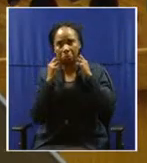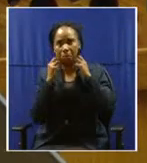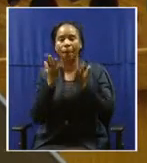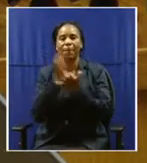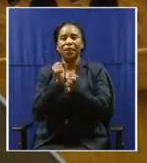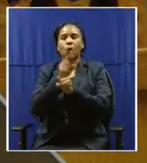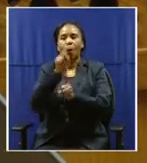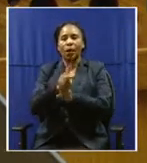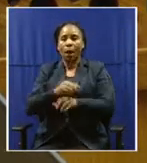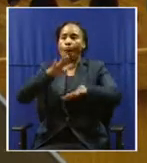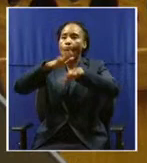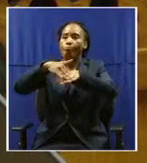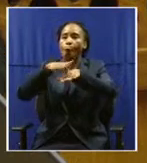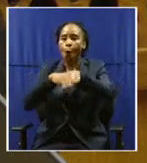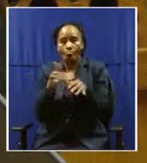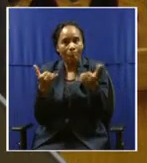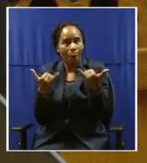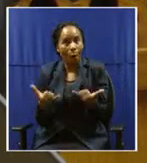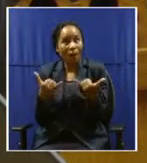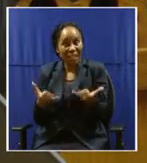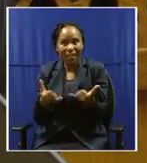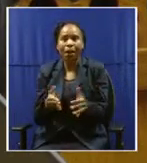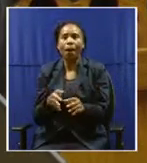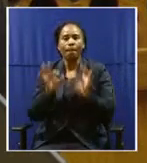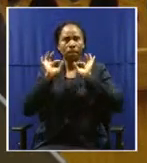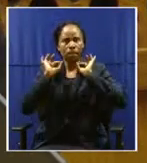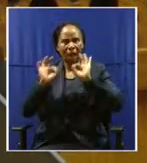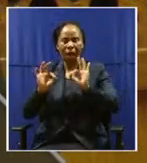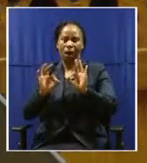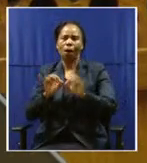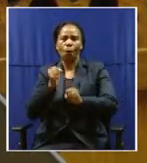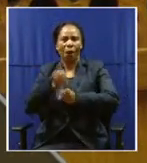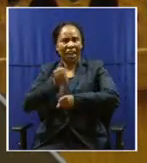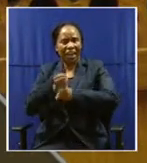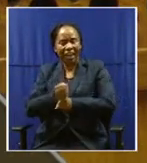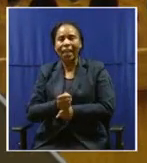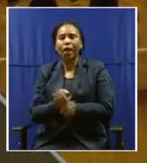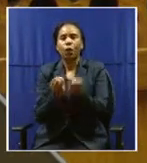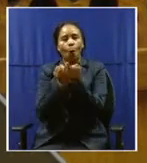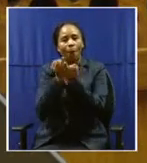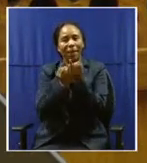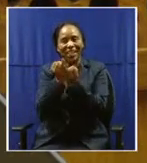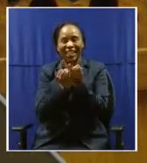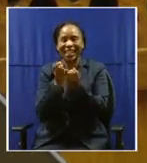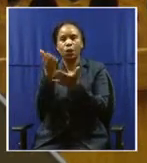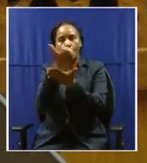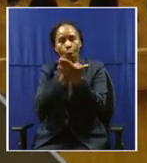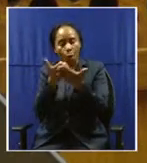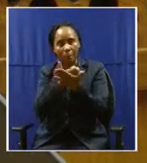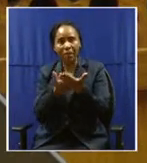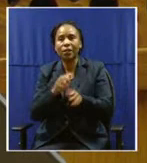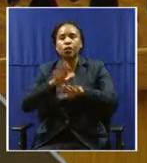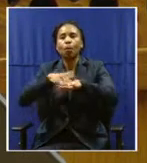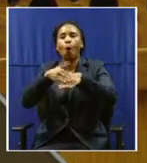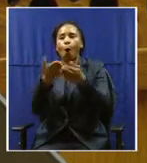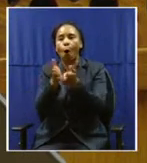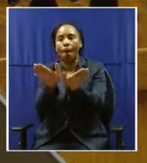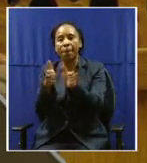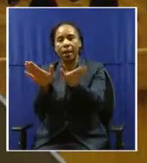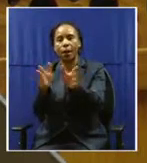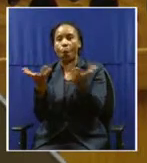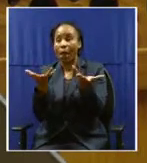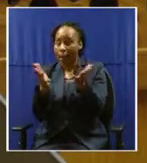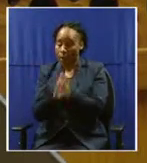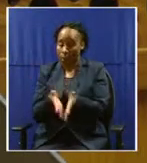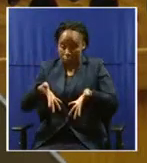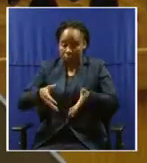create a more modern, a more efficient and competitive economy that is more open to all South Africans.